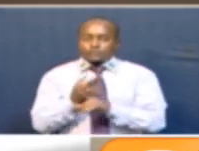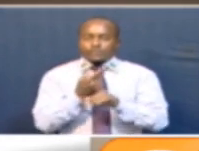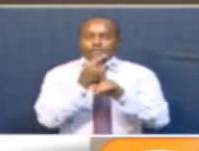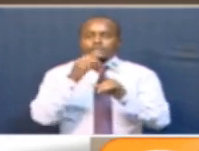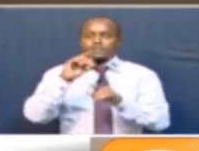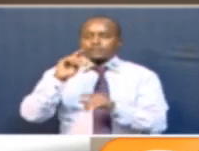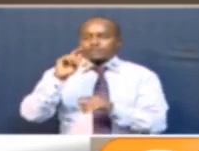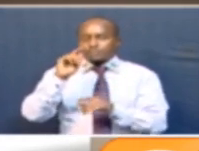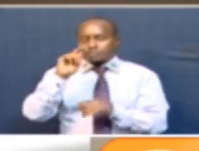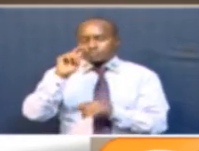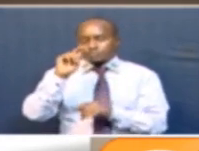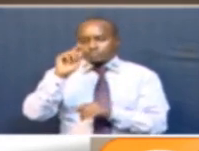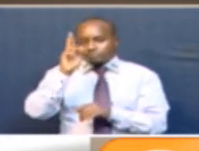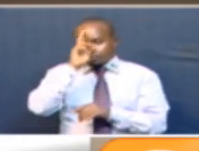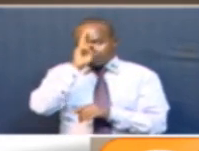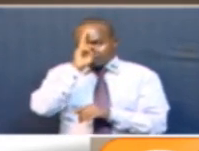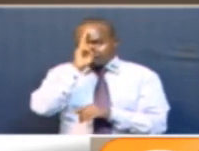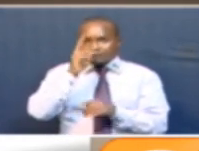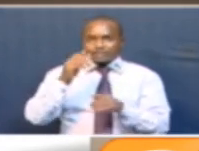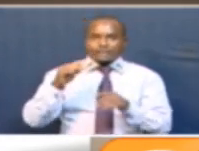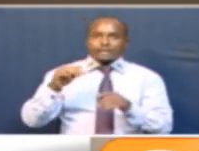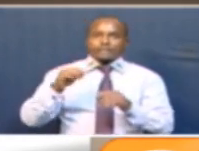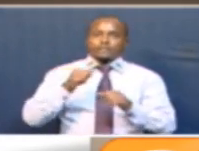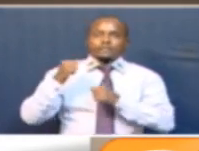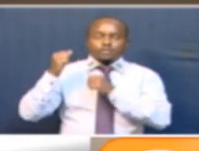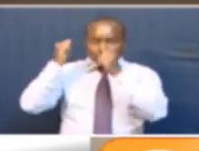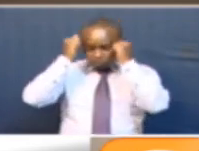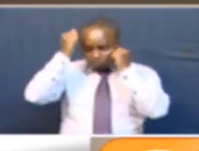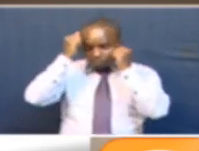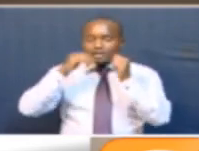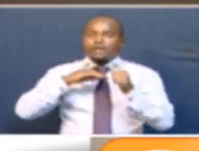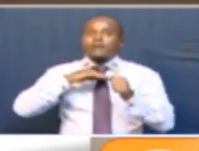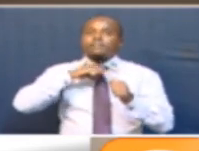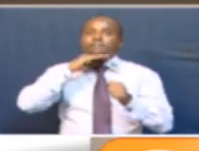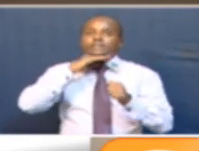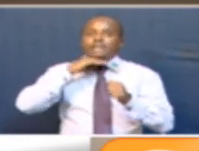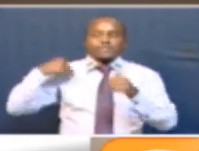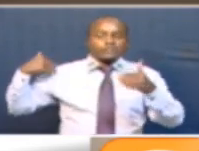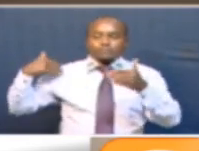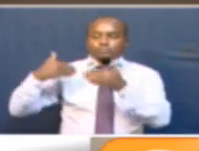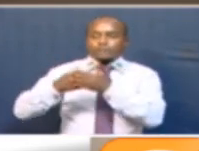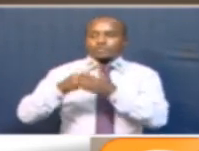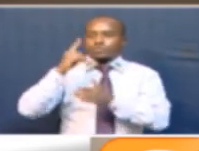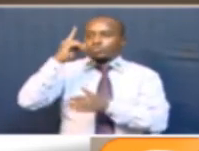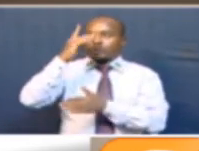and soldiers have died in similar attacks in the past 1.5 years.